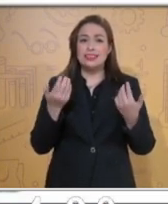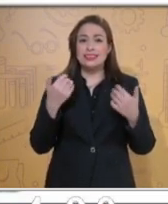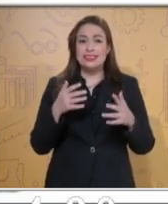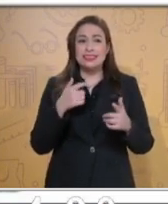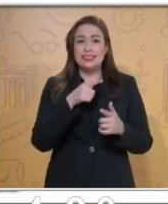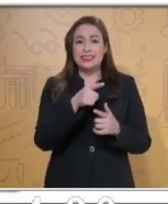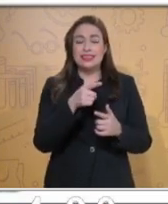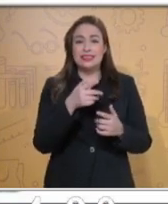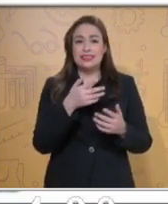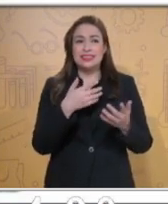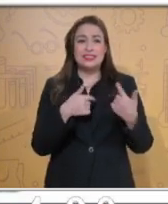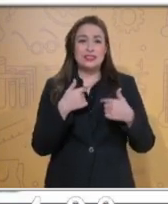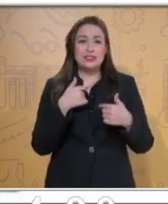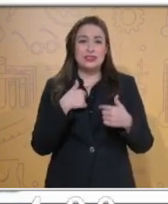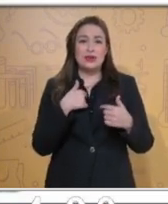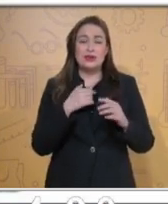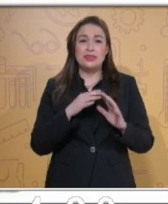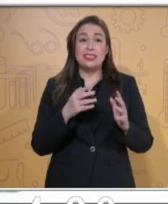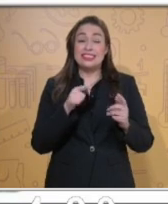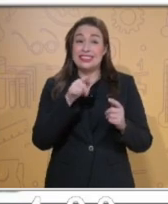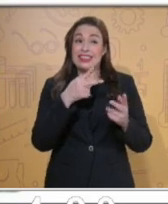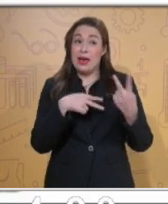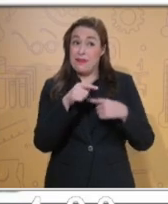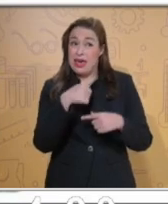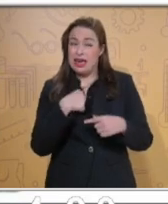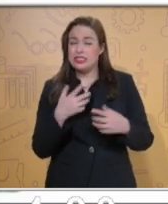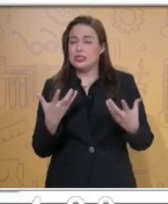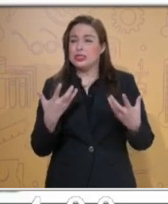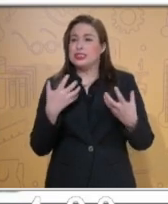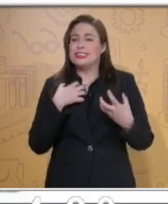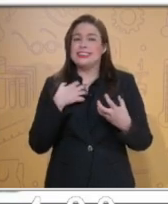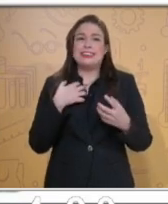retires, I have to kill him." Pay